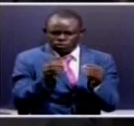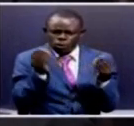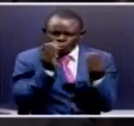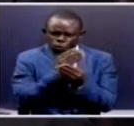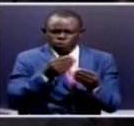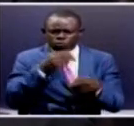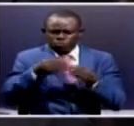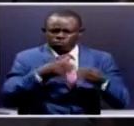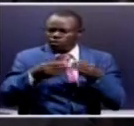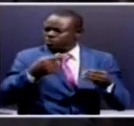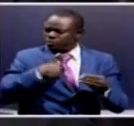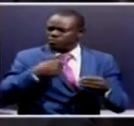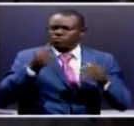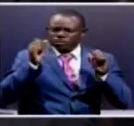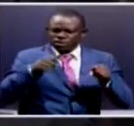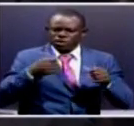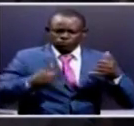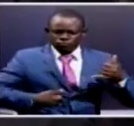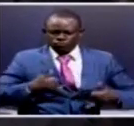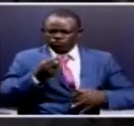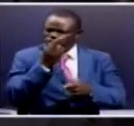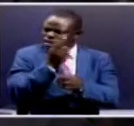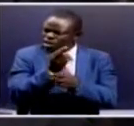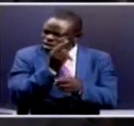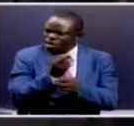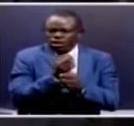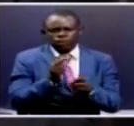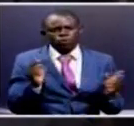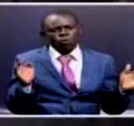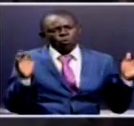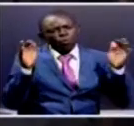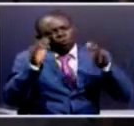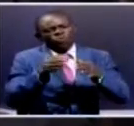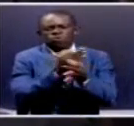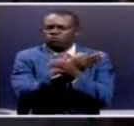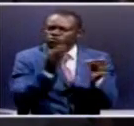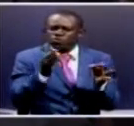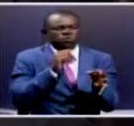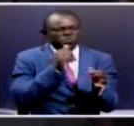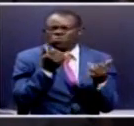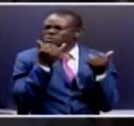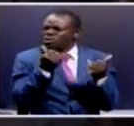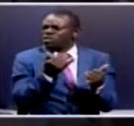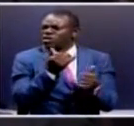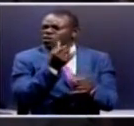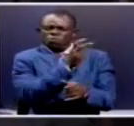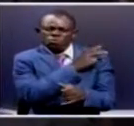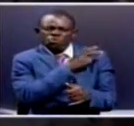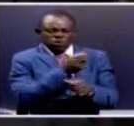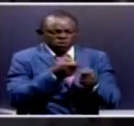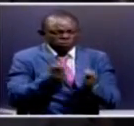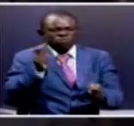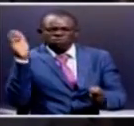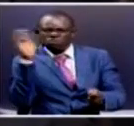is happening now. We hope to see political parties that are regulated in a manner that